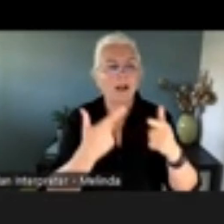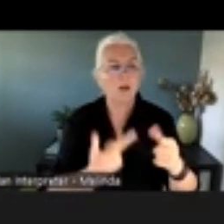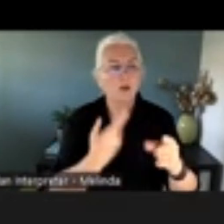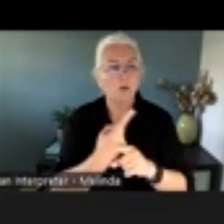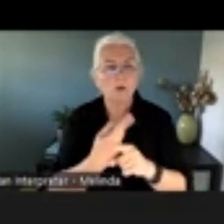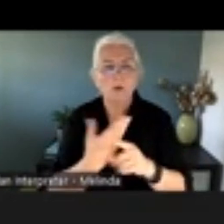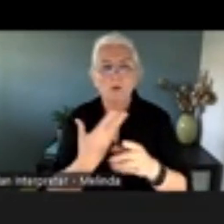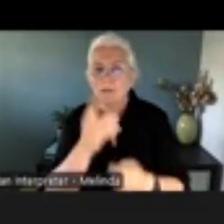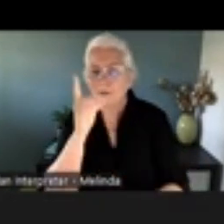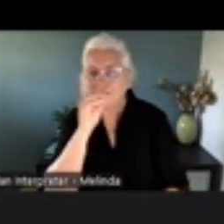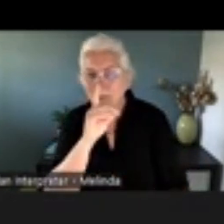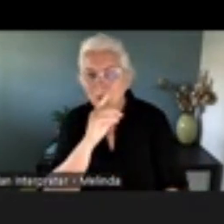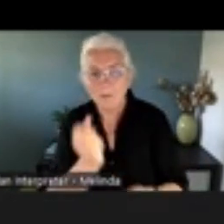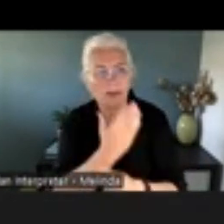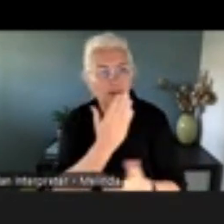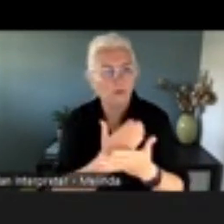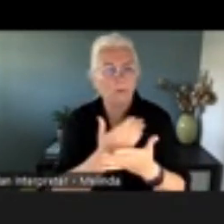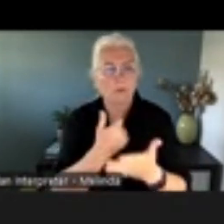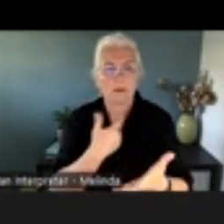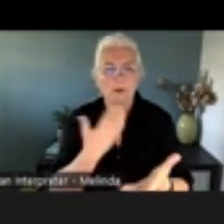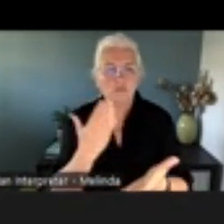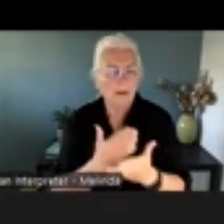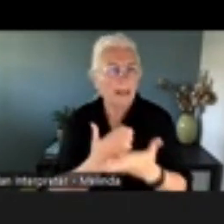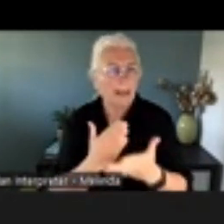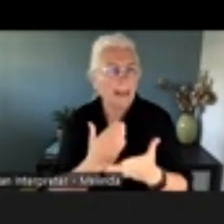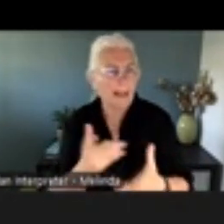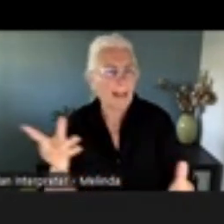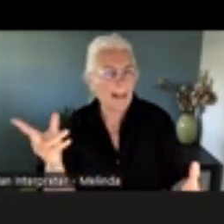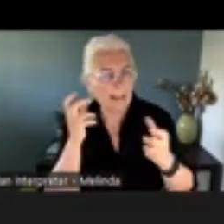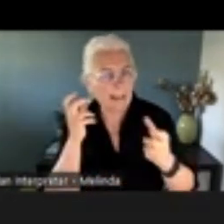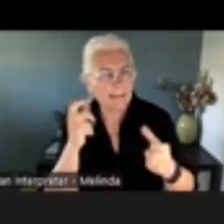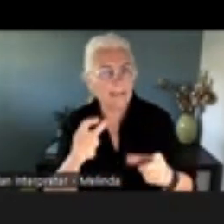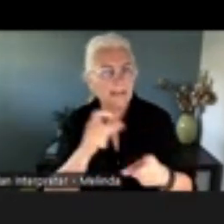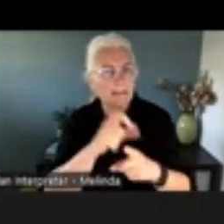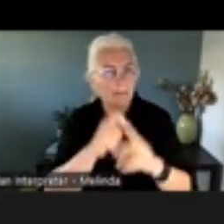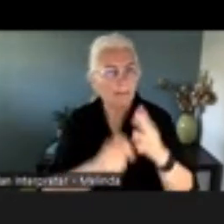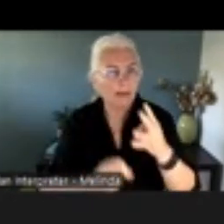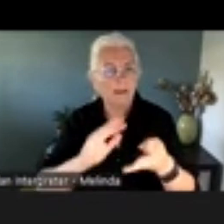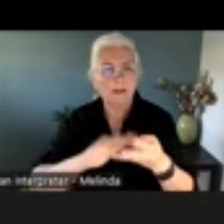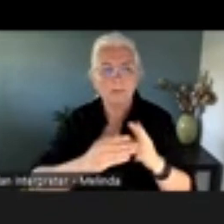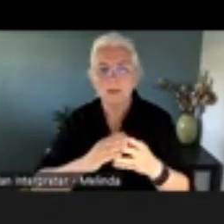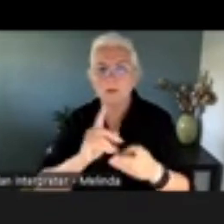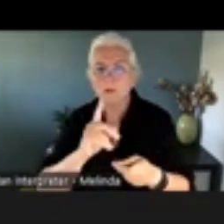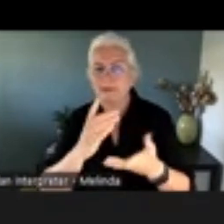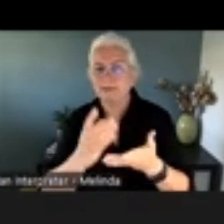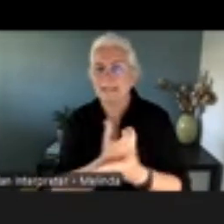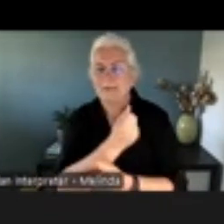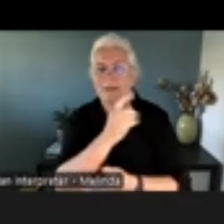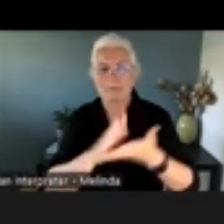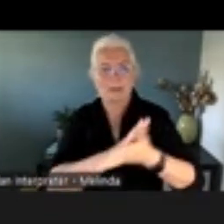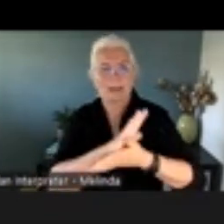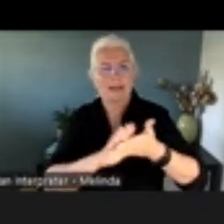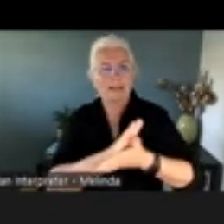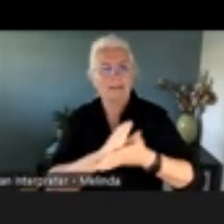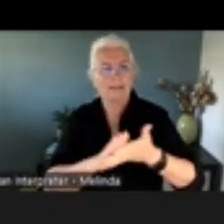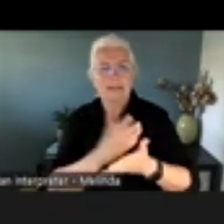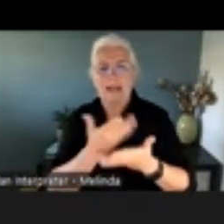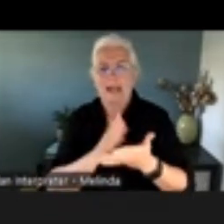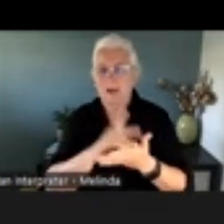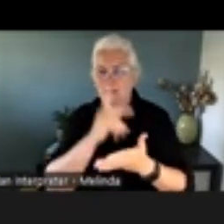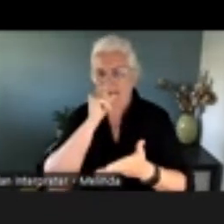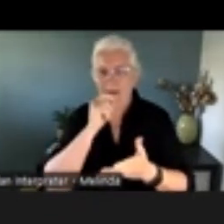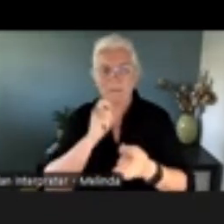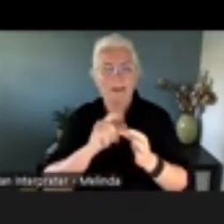to make sure that we were really listening to the disability community about what safety is, how can we be safer, and how